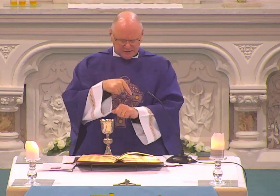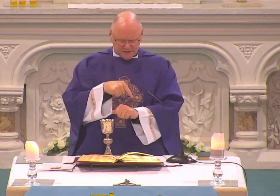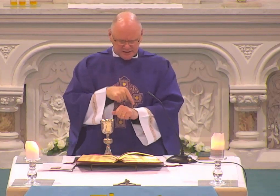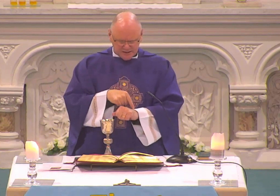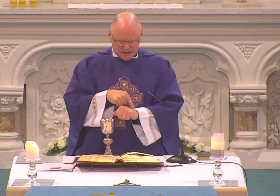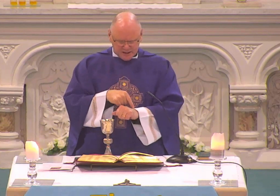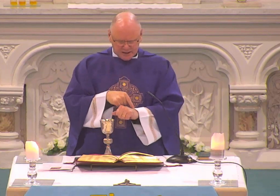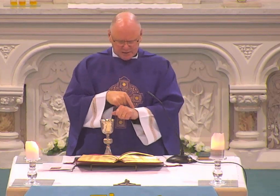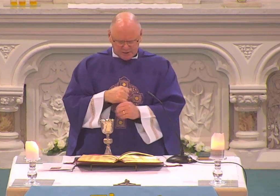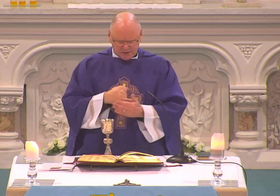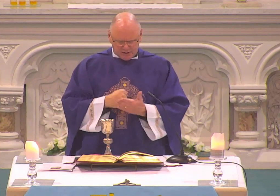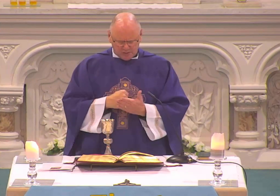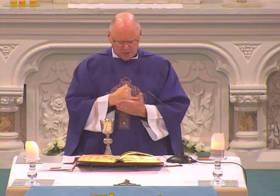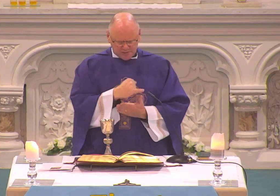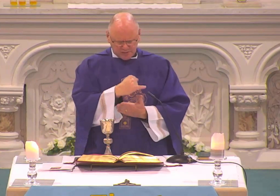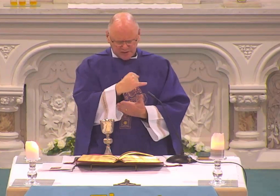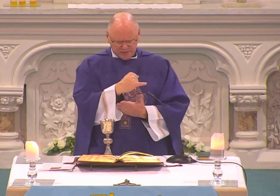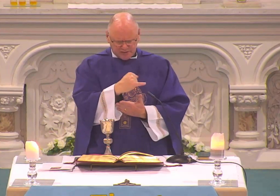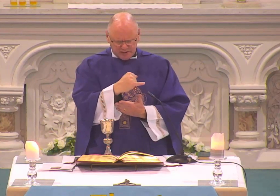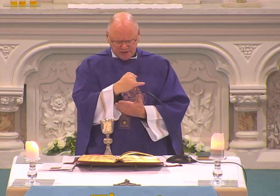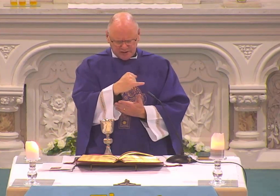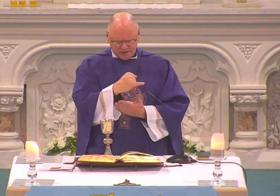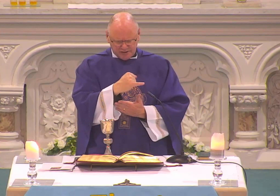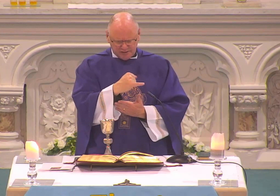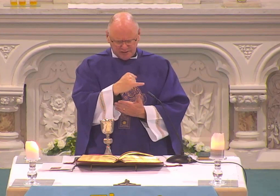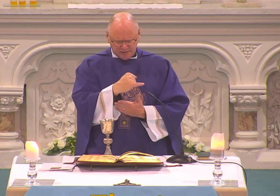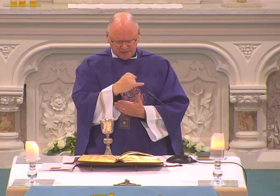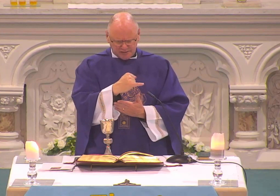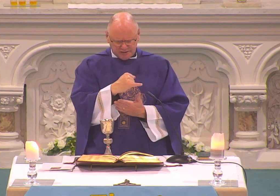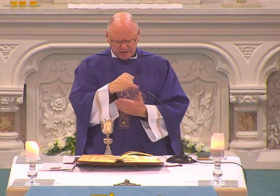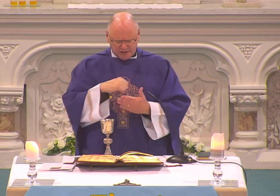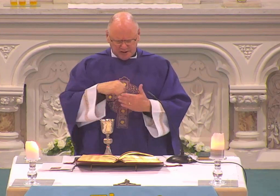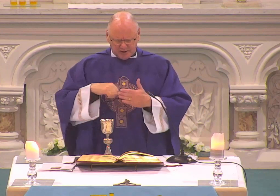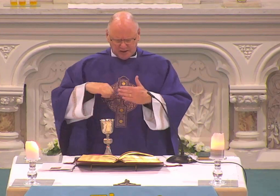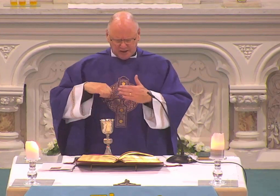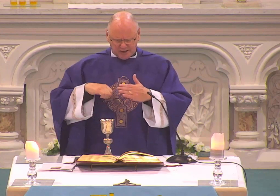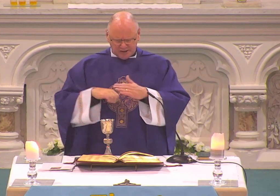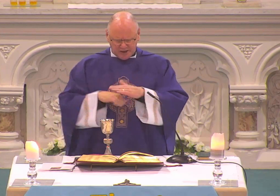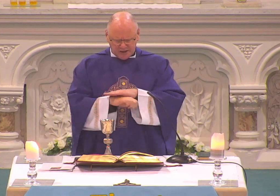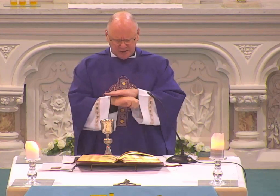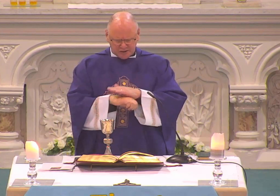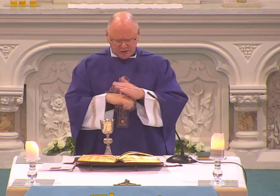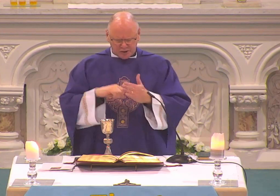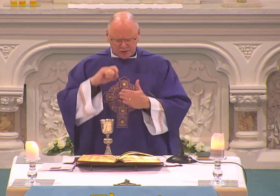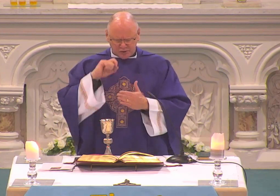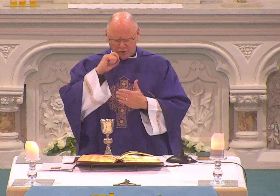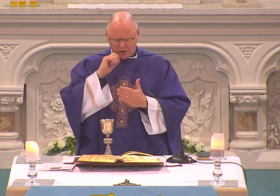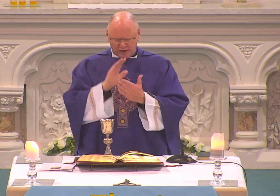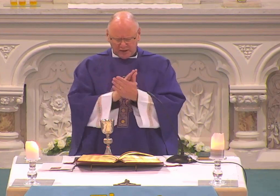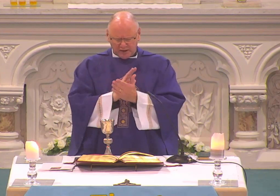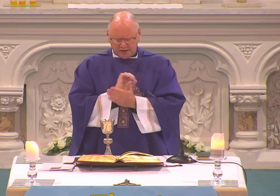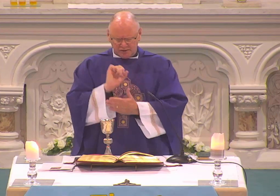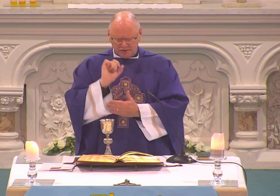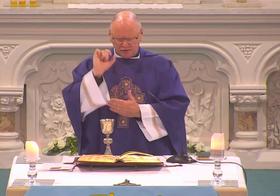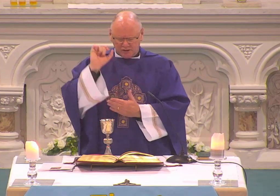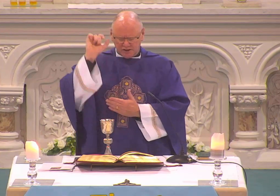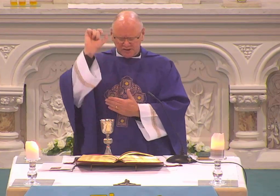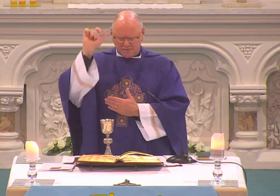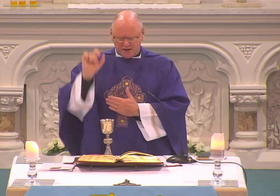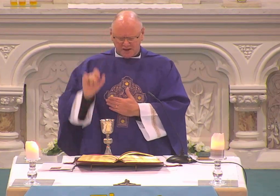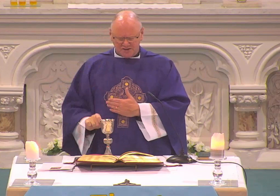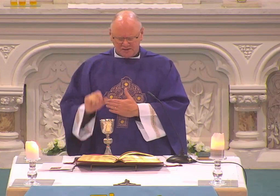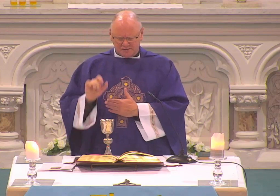At the time he was betrayed and entered willingly into